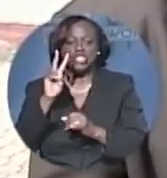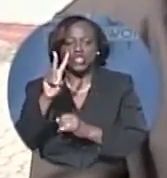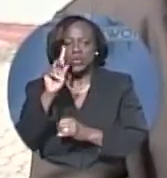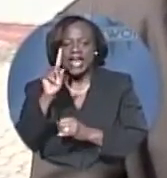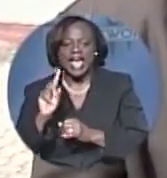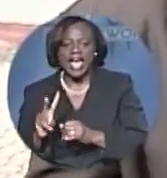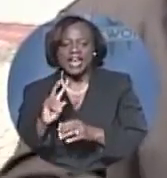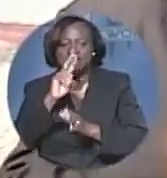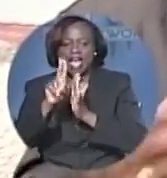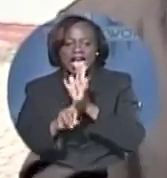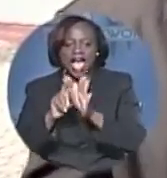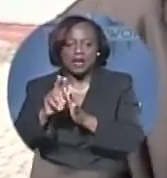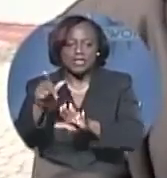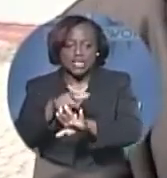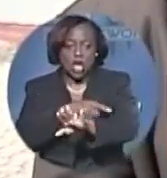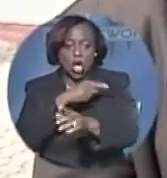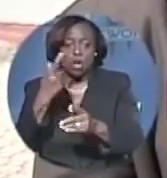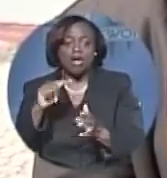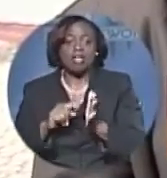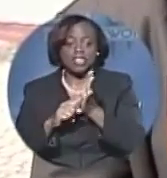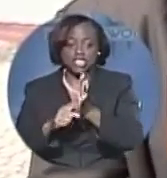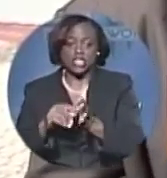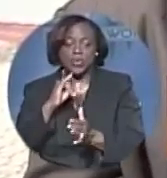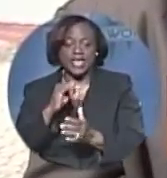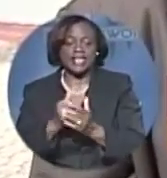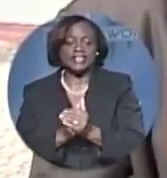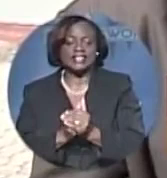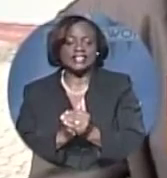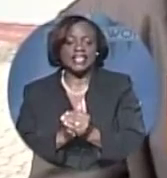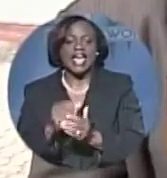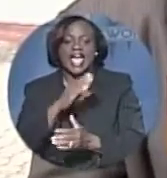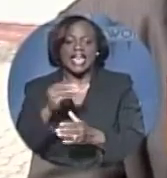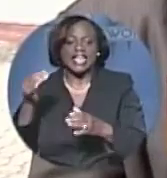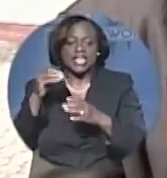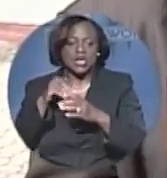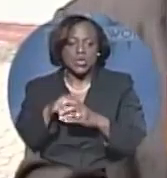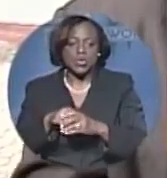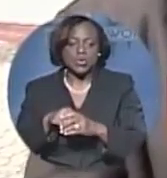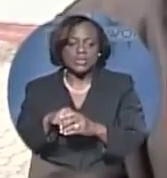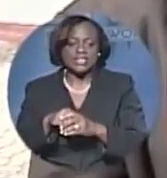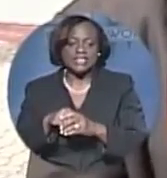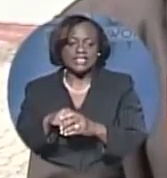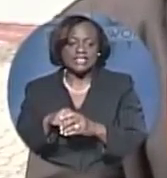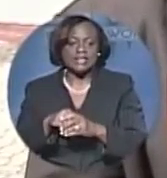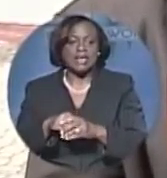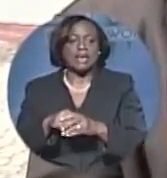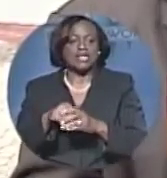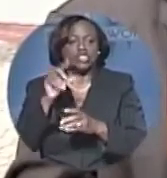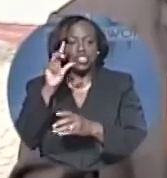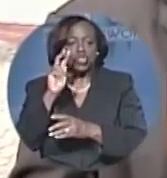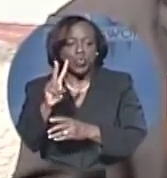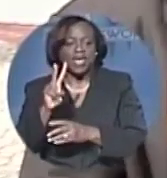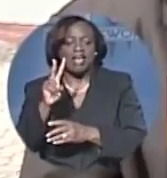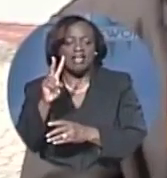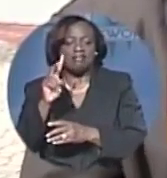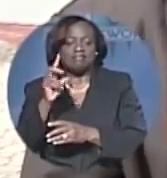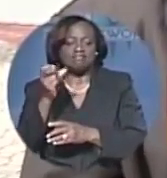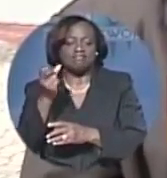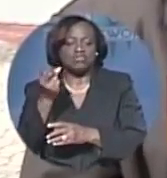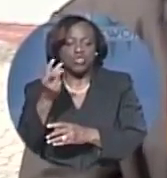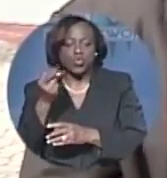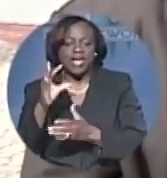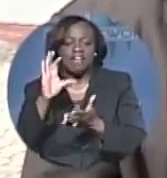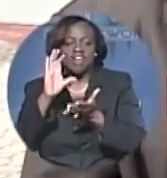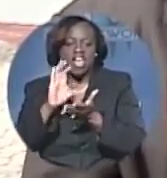itself, outside of the official part of the ceremony, and it includes a cast of over 1,200 people, Bahamians, people who are